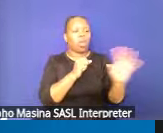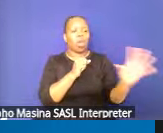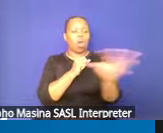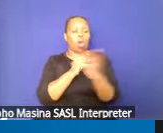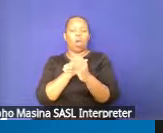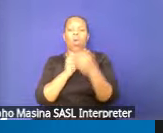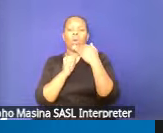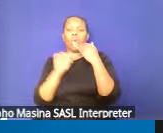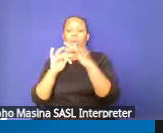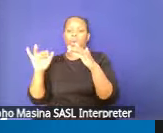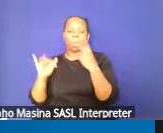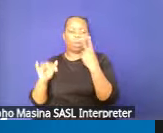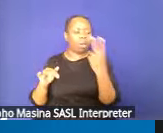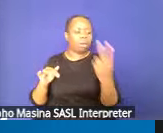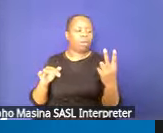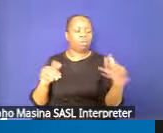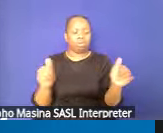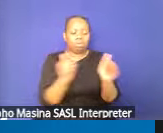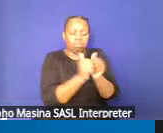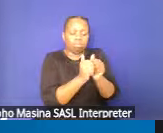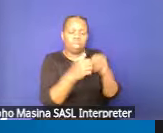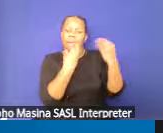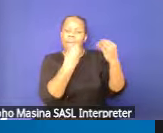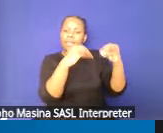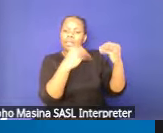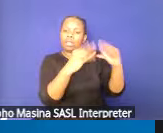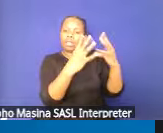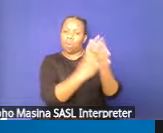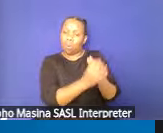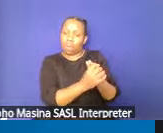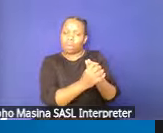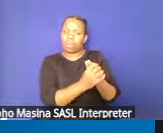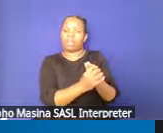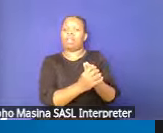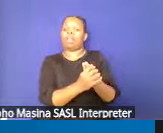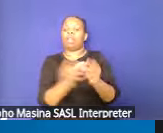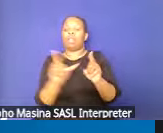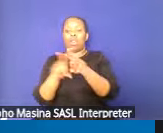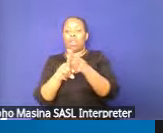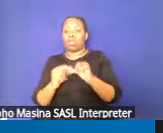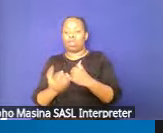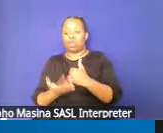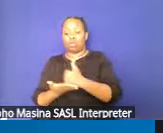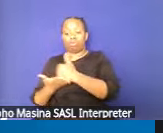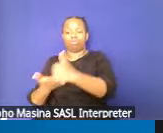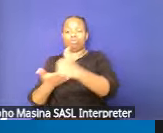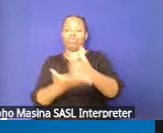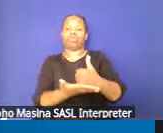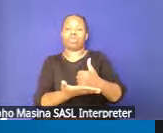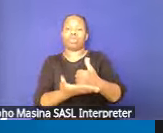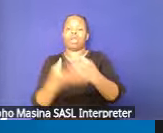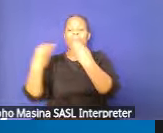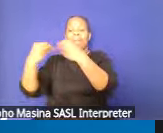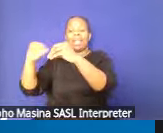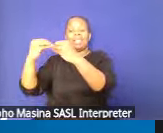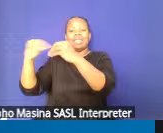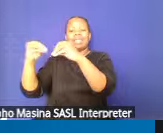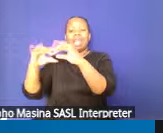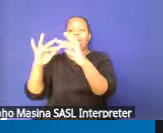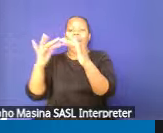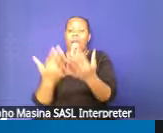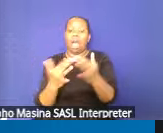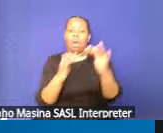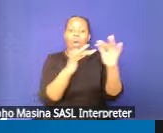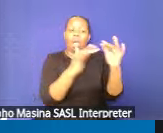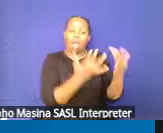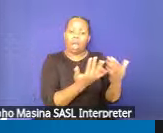in terms of doing business. We also do assist entities as to how to get into